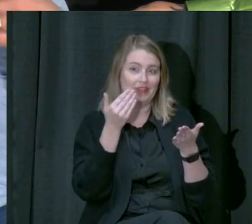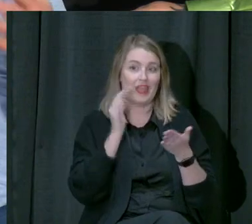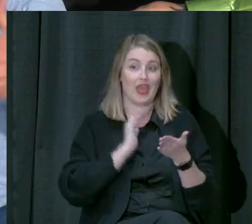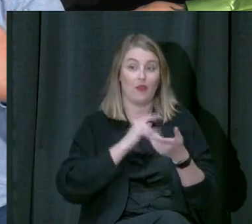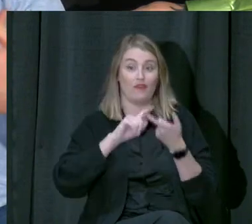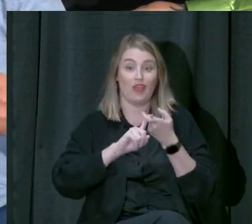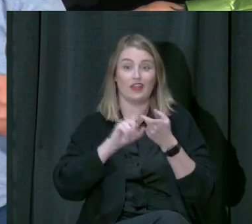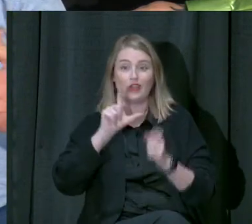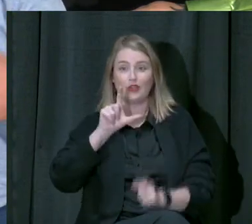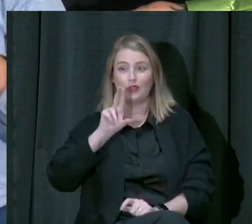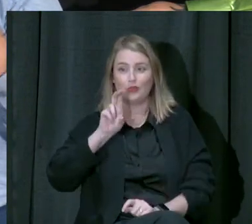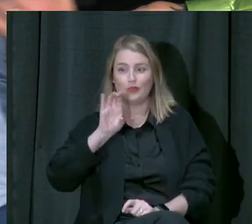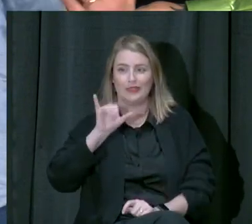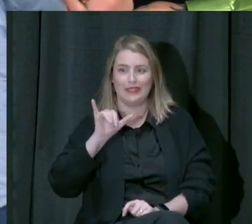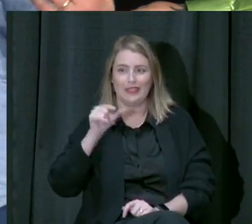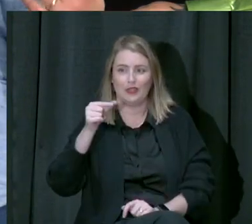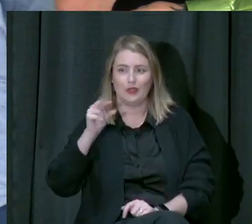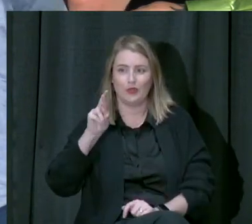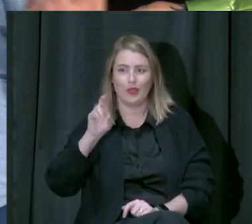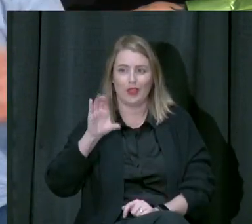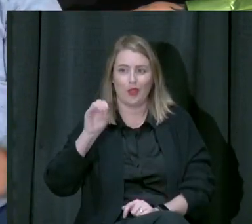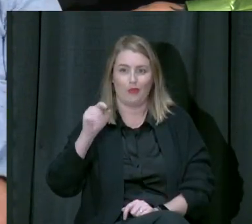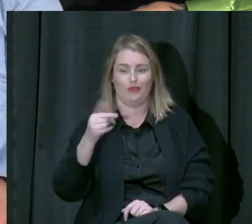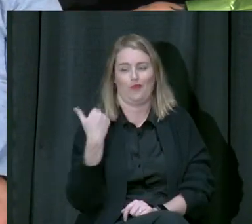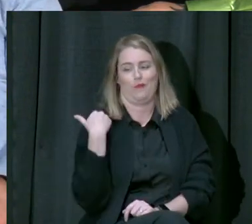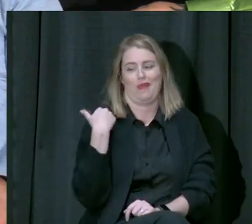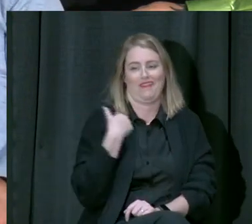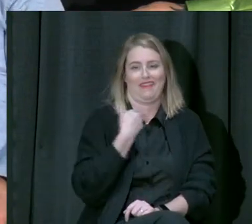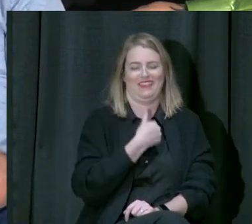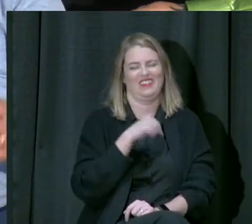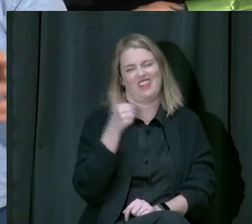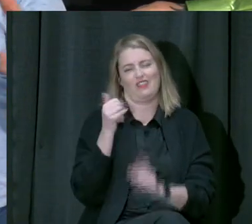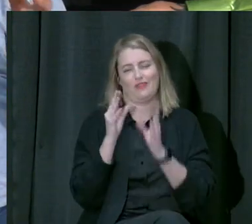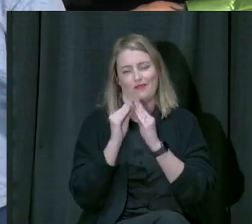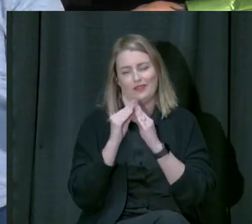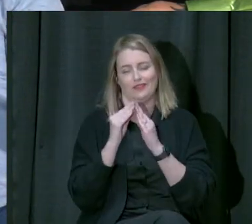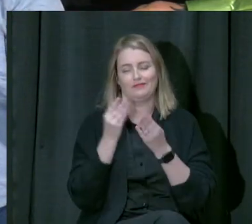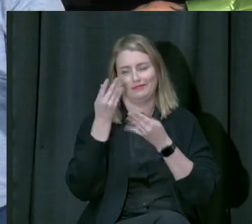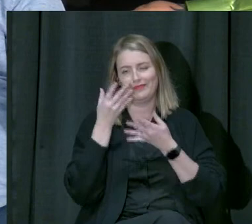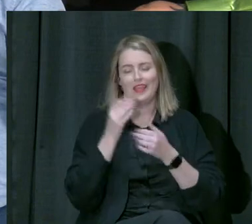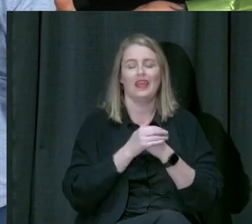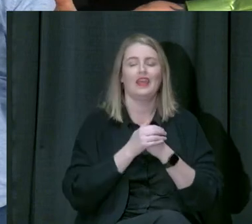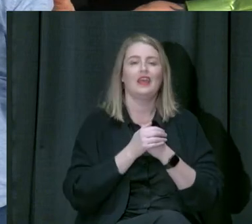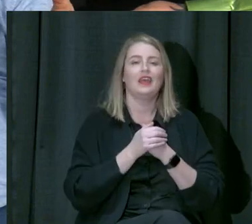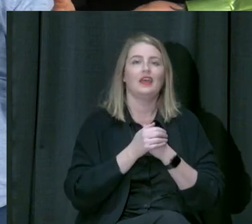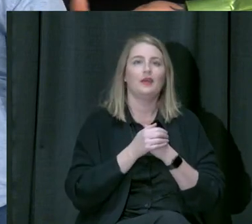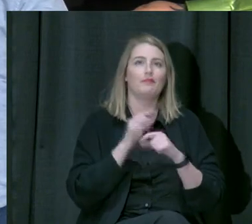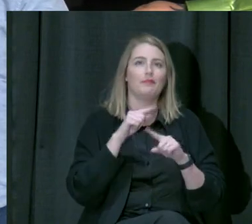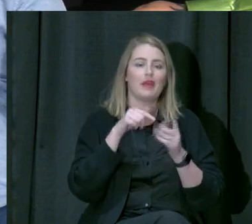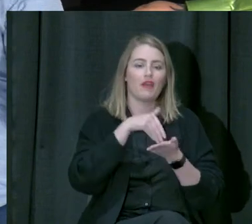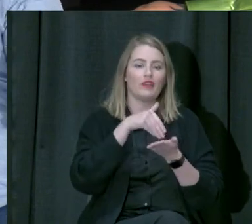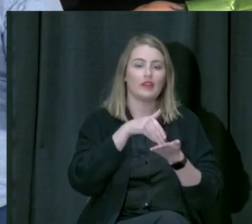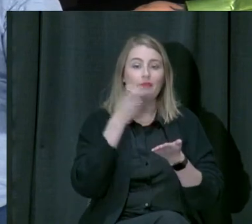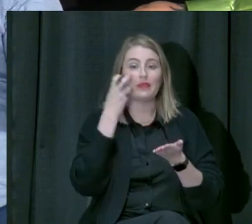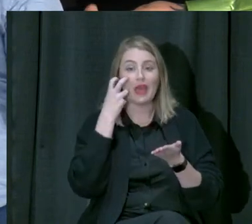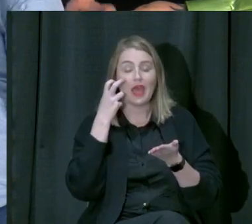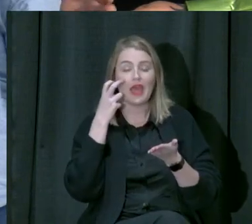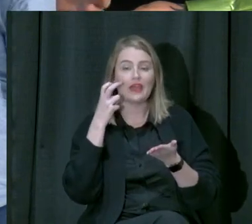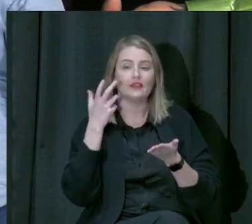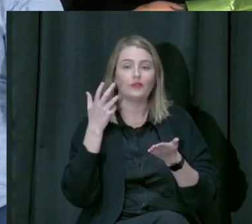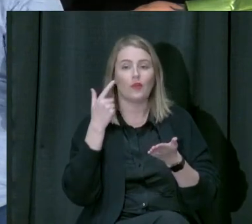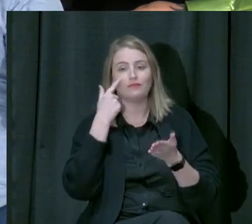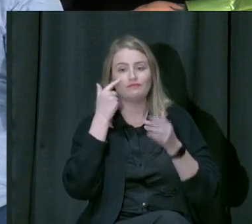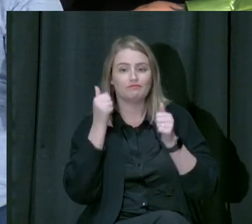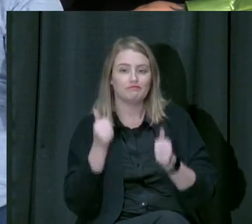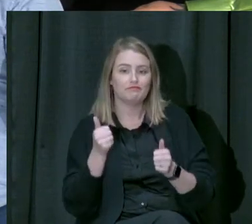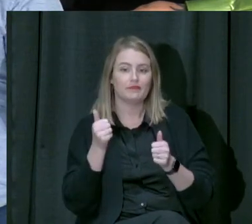Greco kind of reminded us about this at another conference, is that a lot of times a blind or low vision user